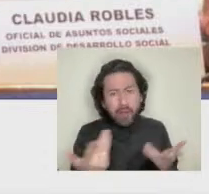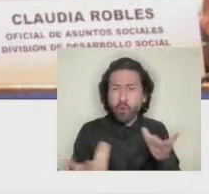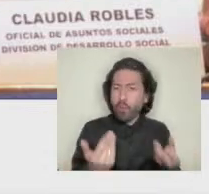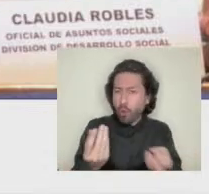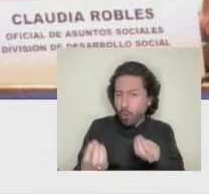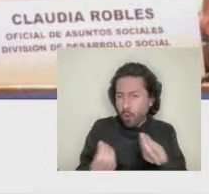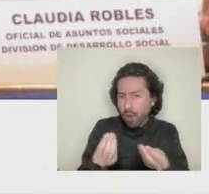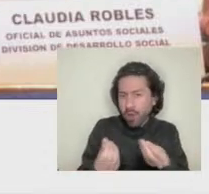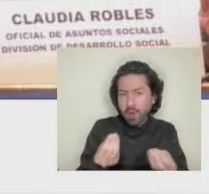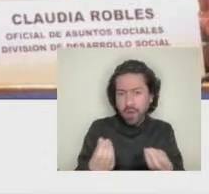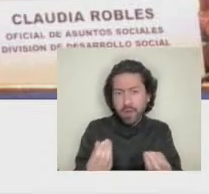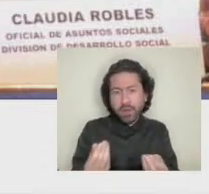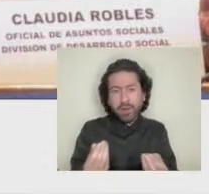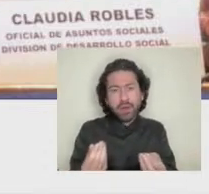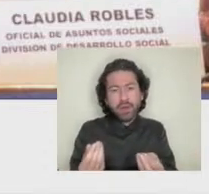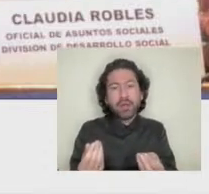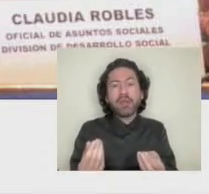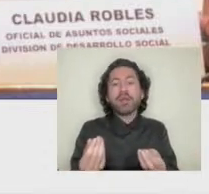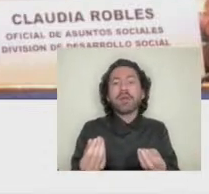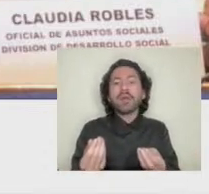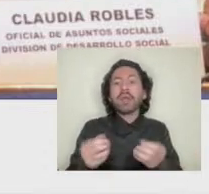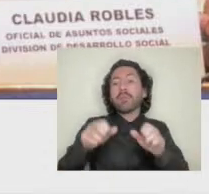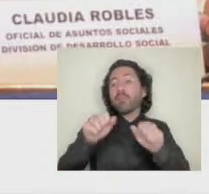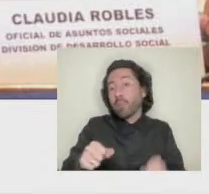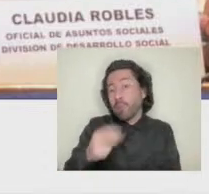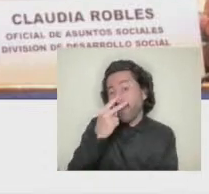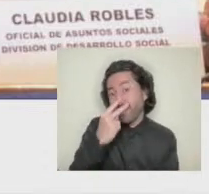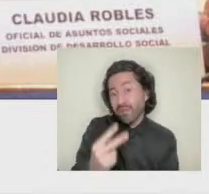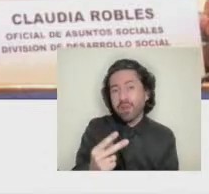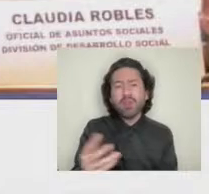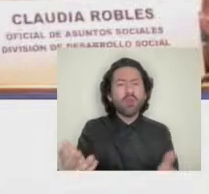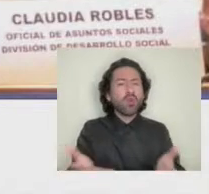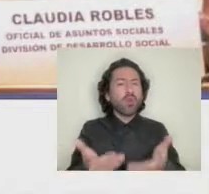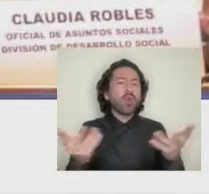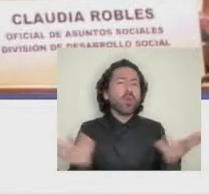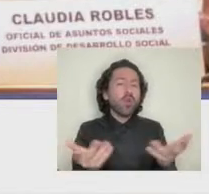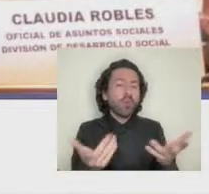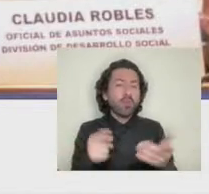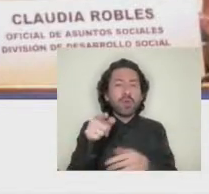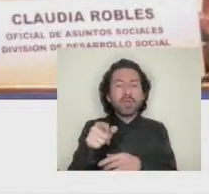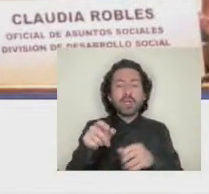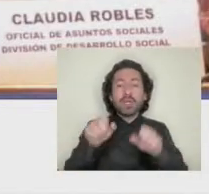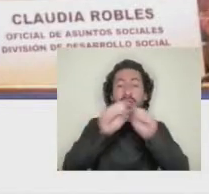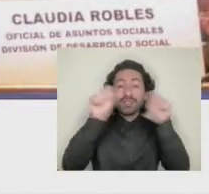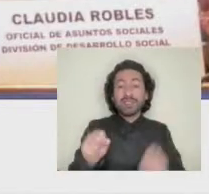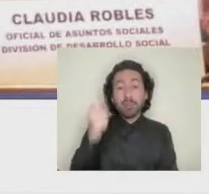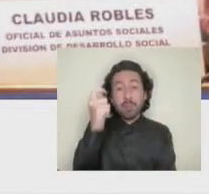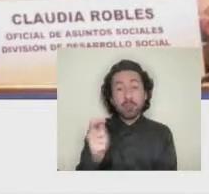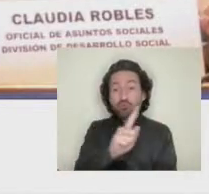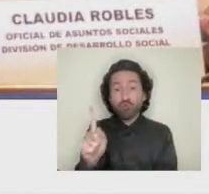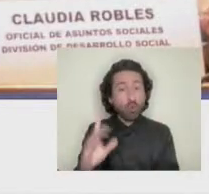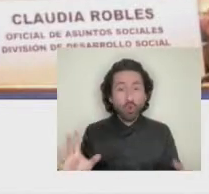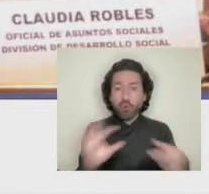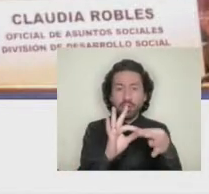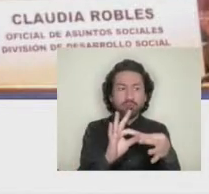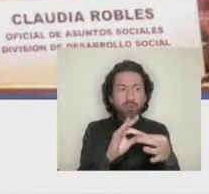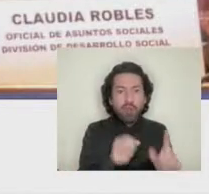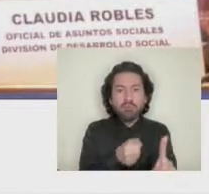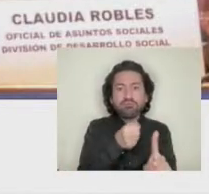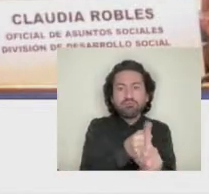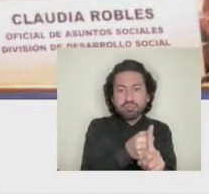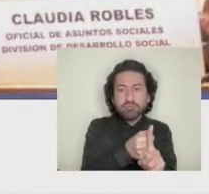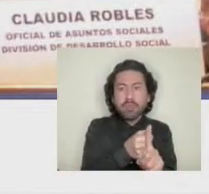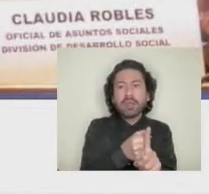estimations, econometric estimations that enable us to analyze how these non-contributive pension systems have an impact